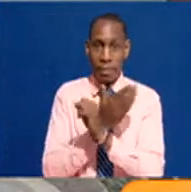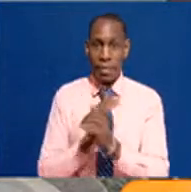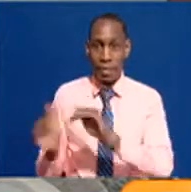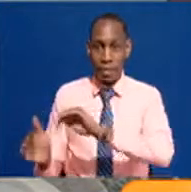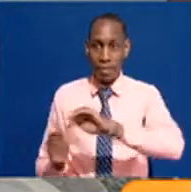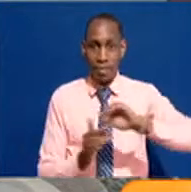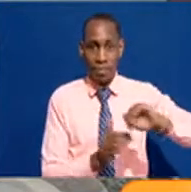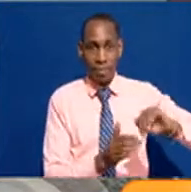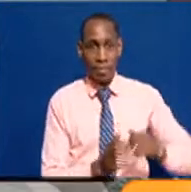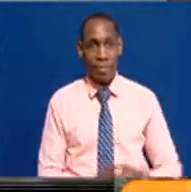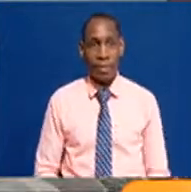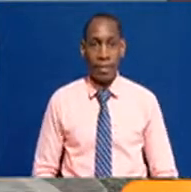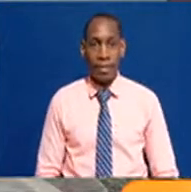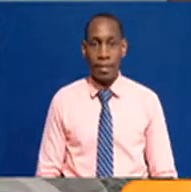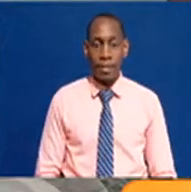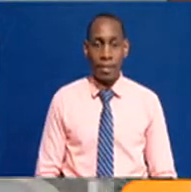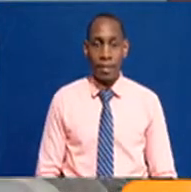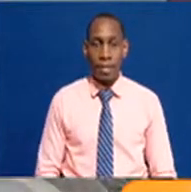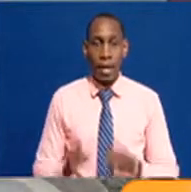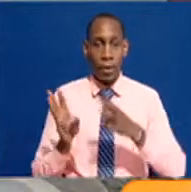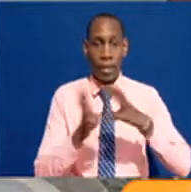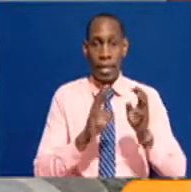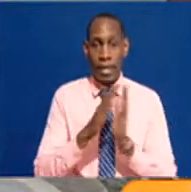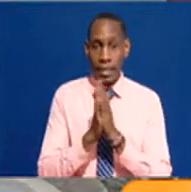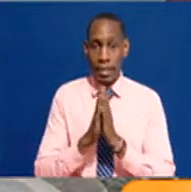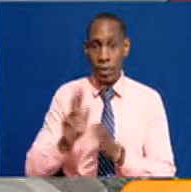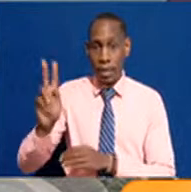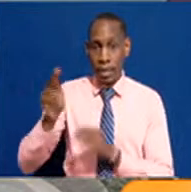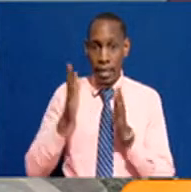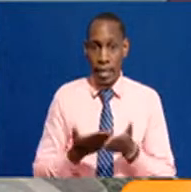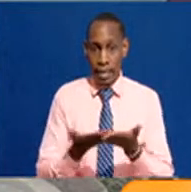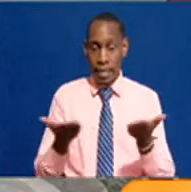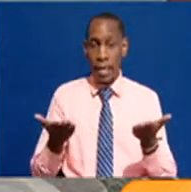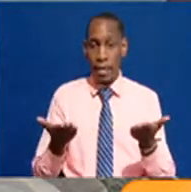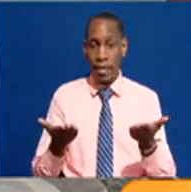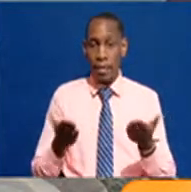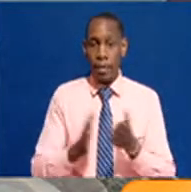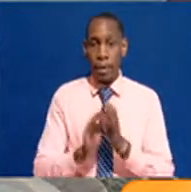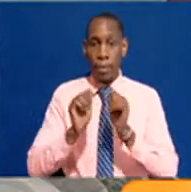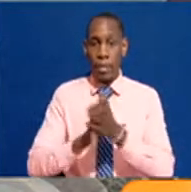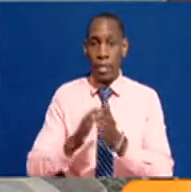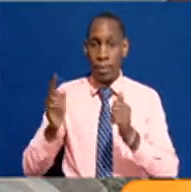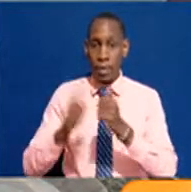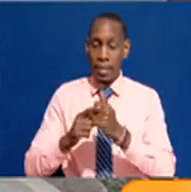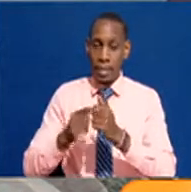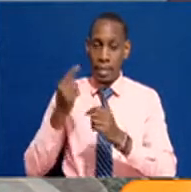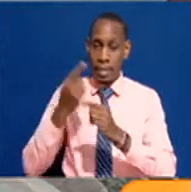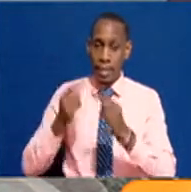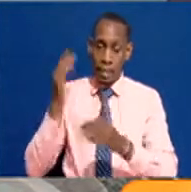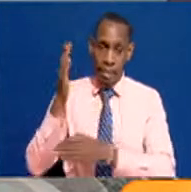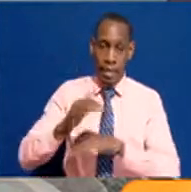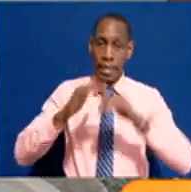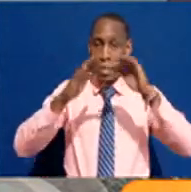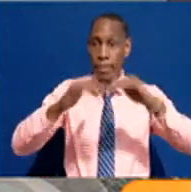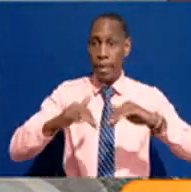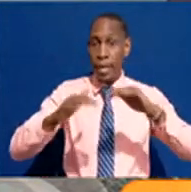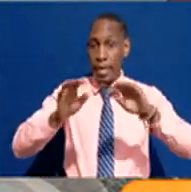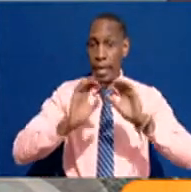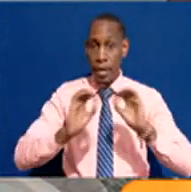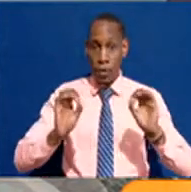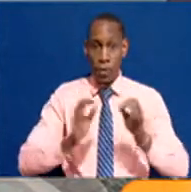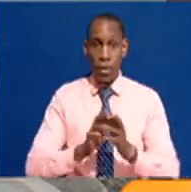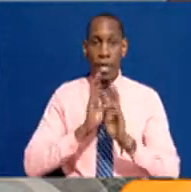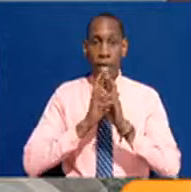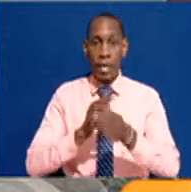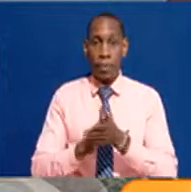On to other news. Make that weather news. Kenyans are staring at a sixth consecutive failed rains season. A